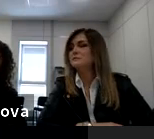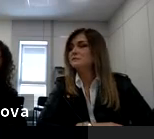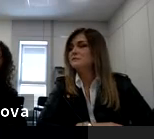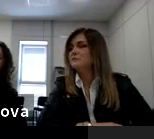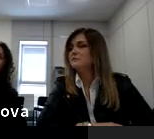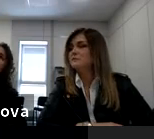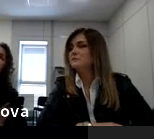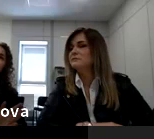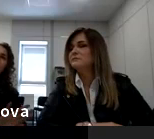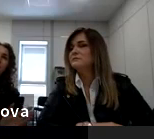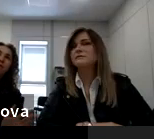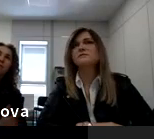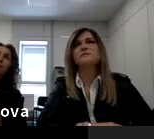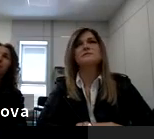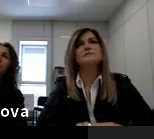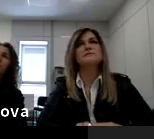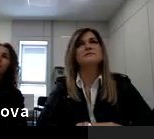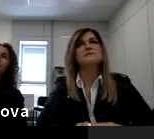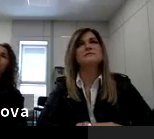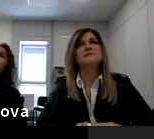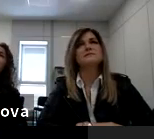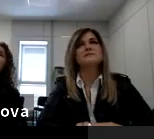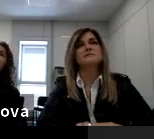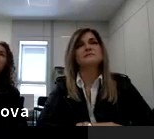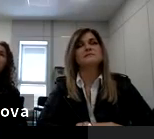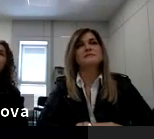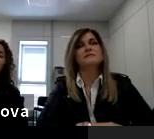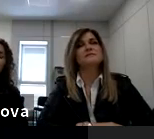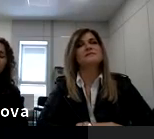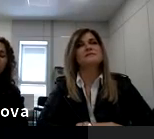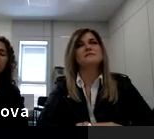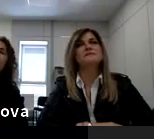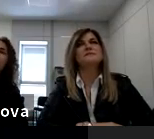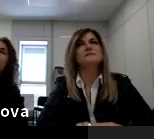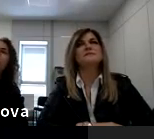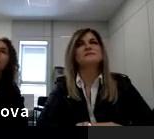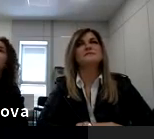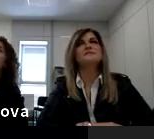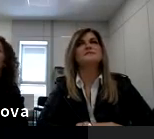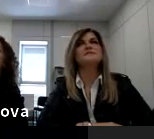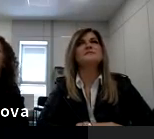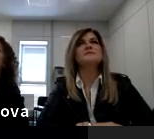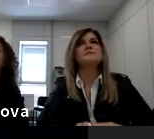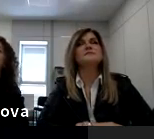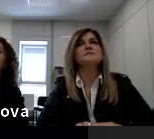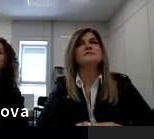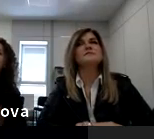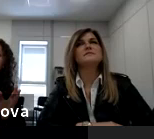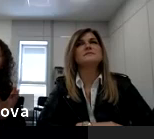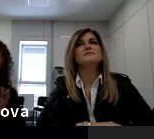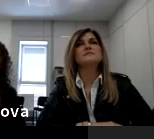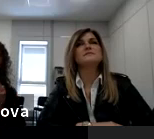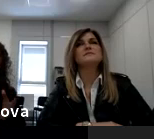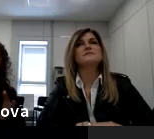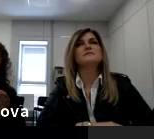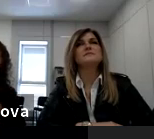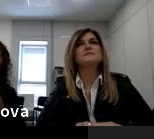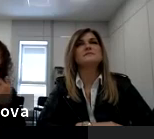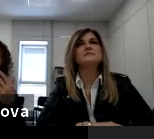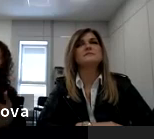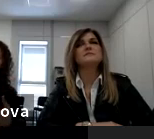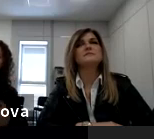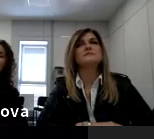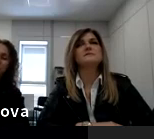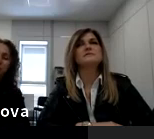10x50, and that's it. We have a very nice picture of building, and its structure is